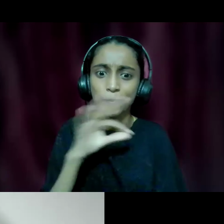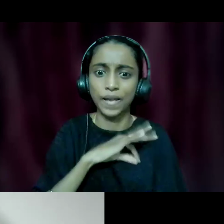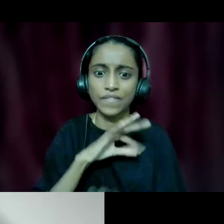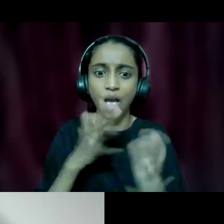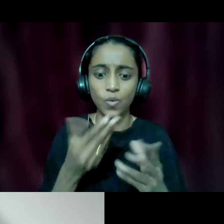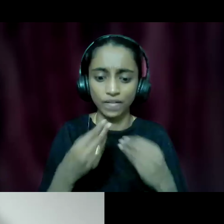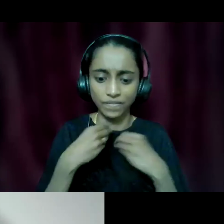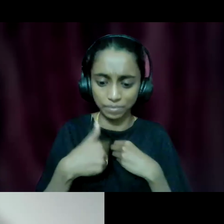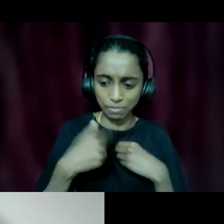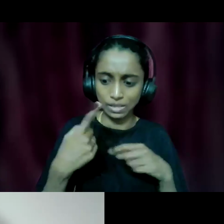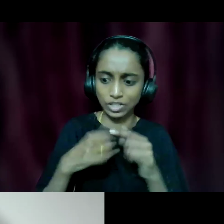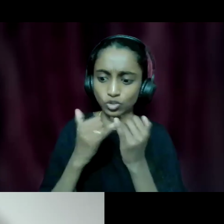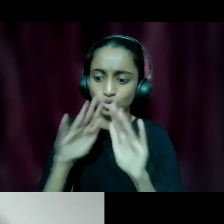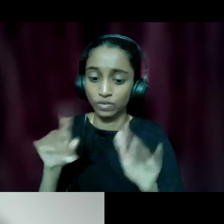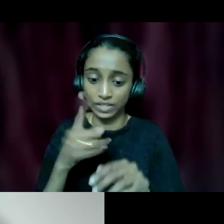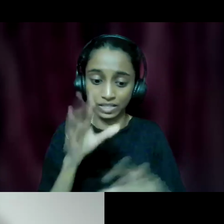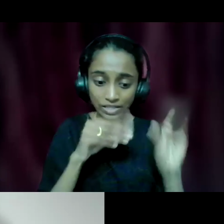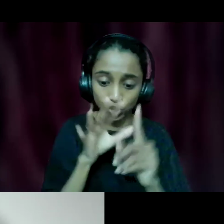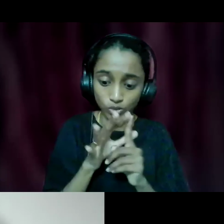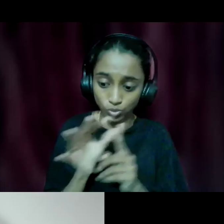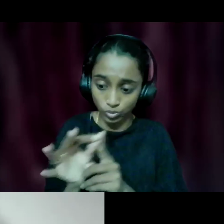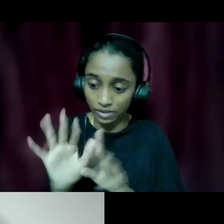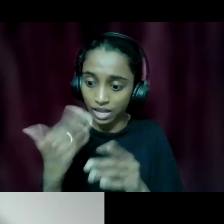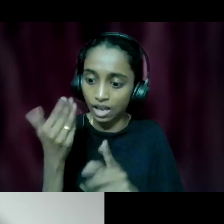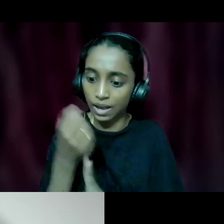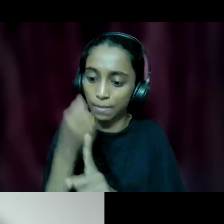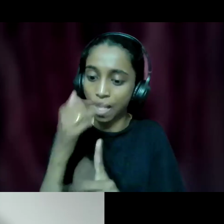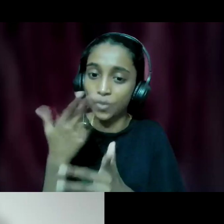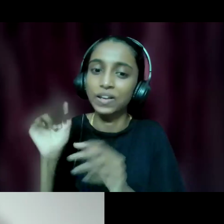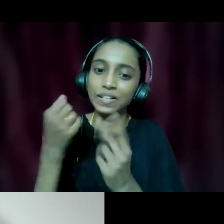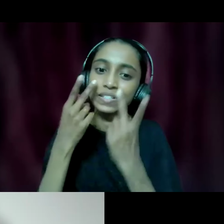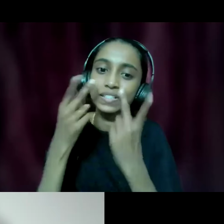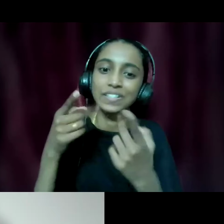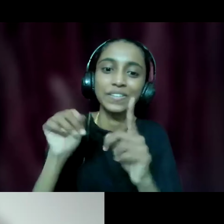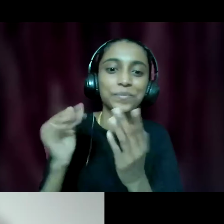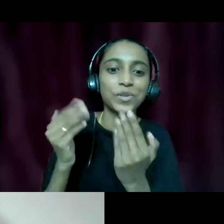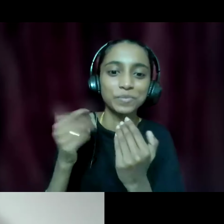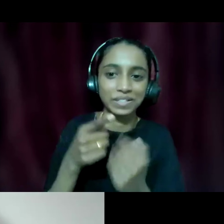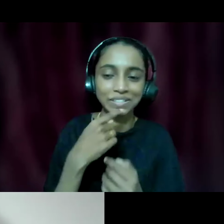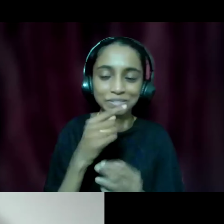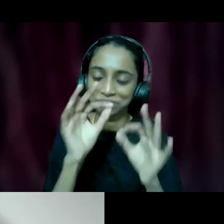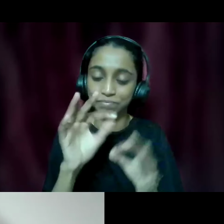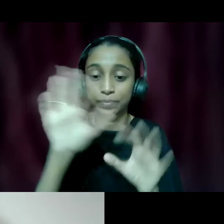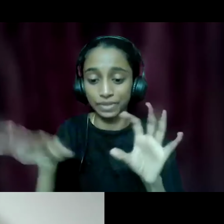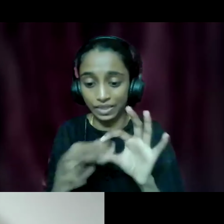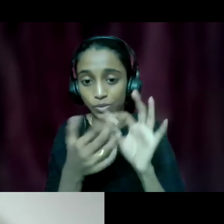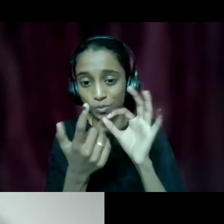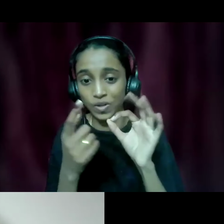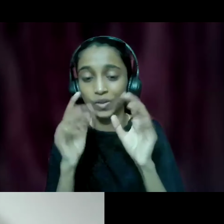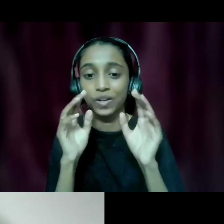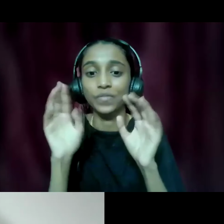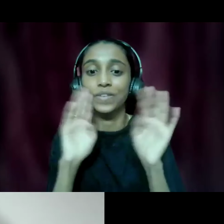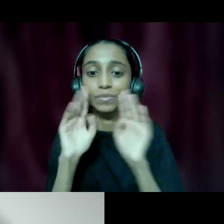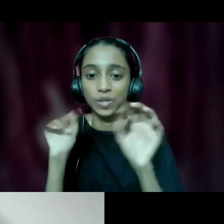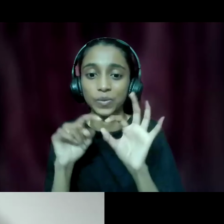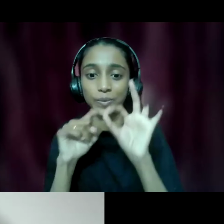as for their students once they implement it more often in their classrooms. I think a related question to this, of course, that was asked on Facebook, and I